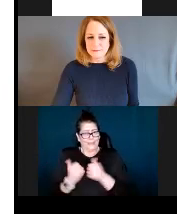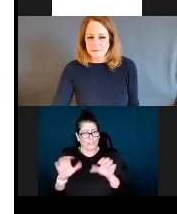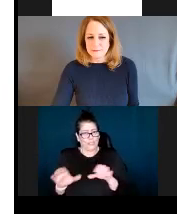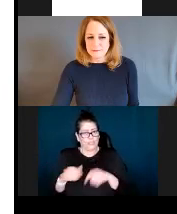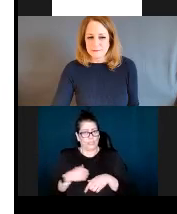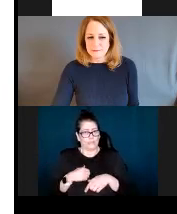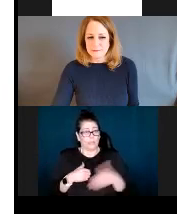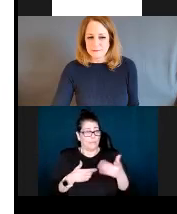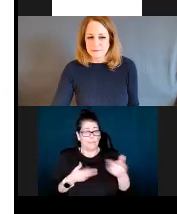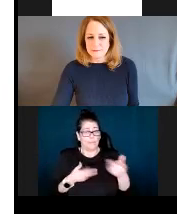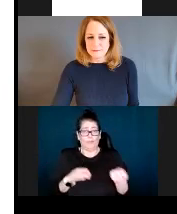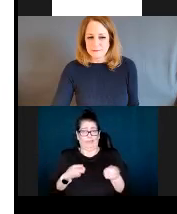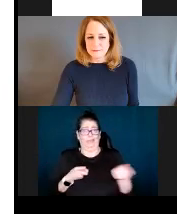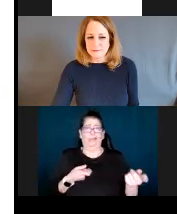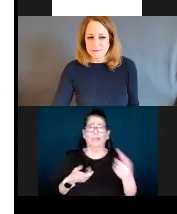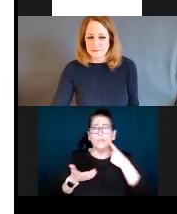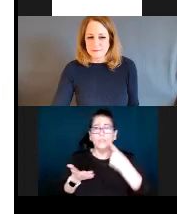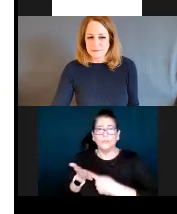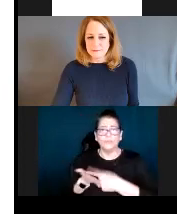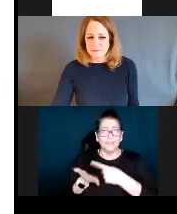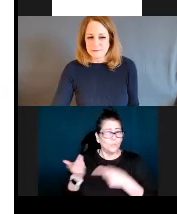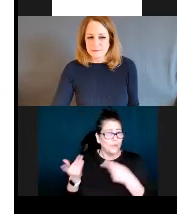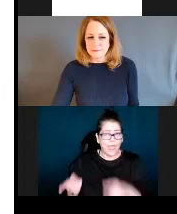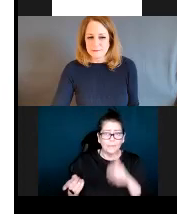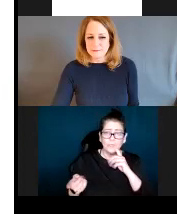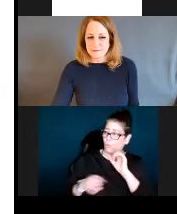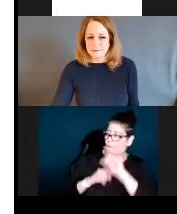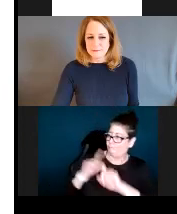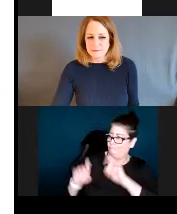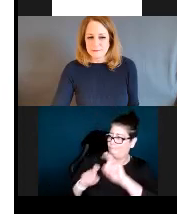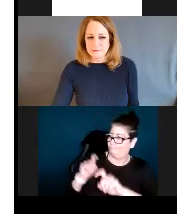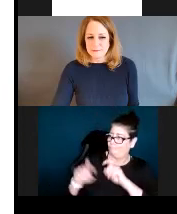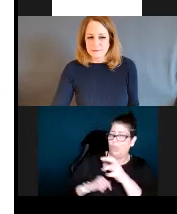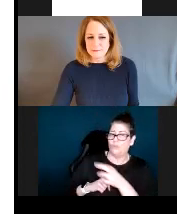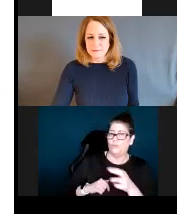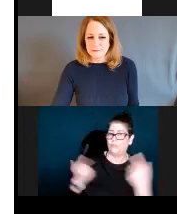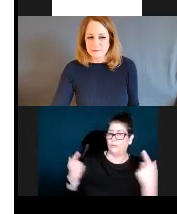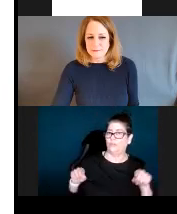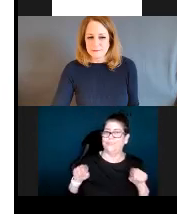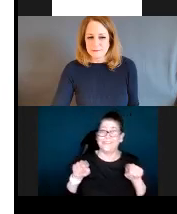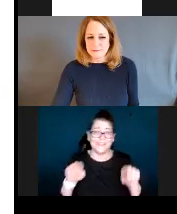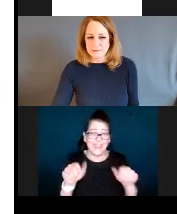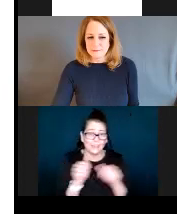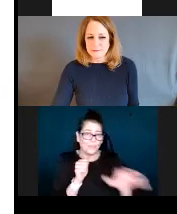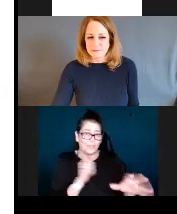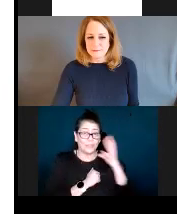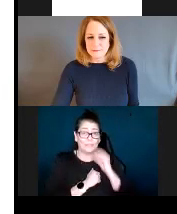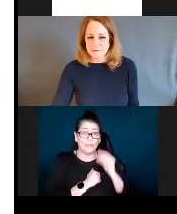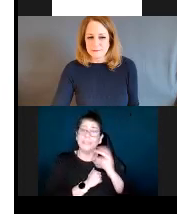about what happened or ask questions about that resource and line it up with their experience to see if that's something that serves